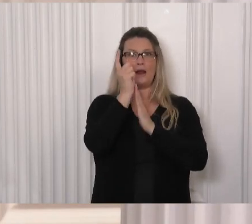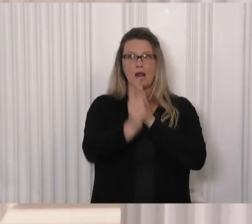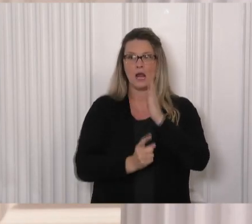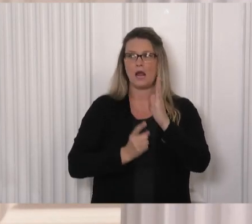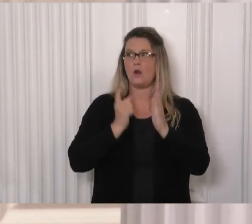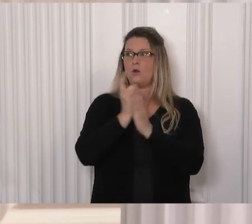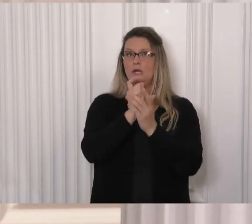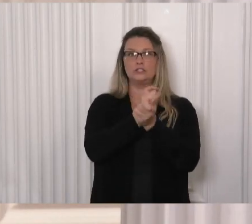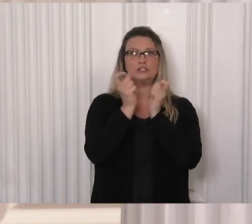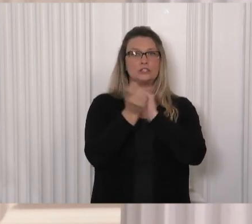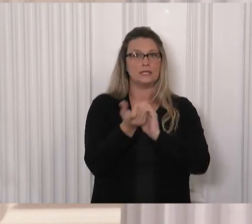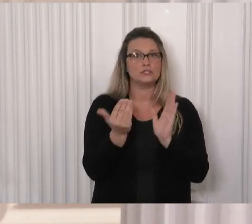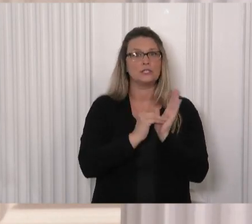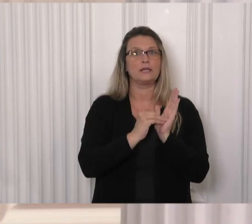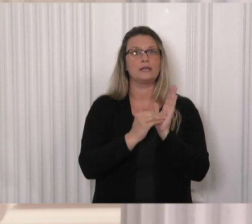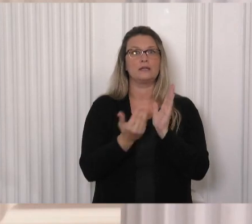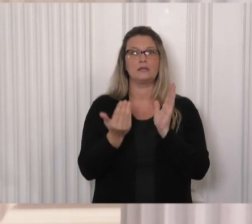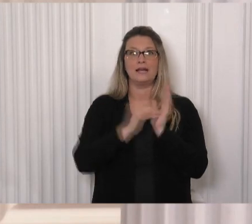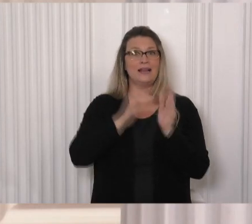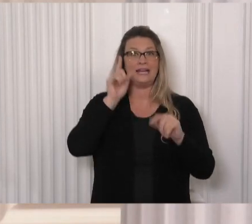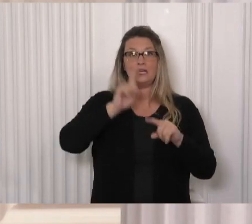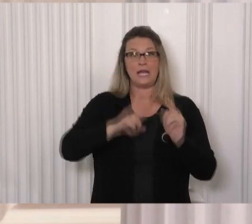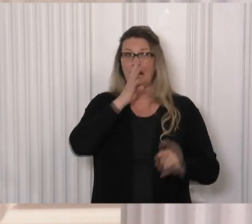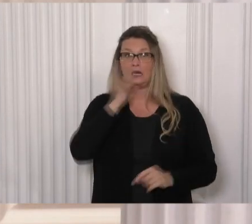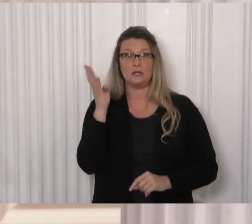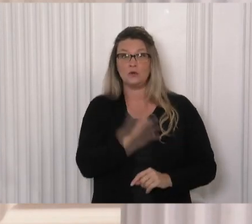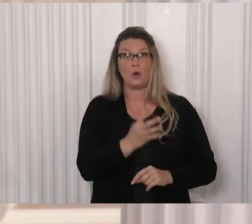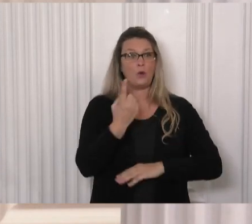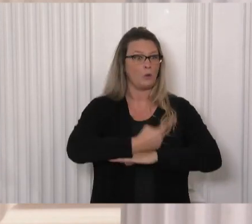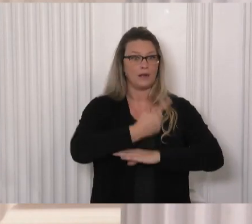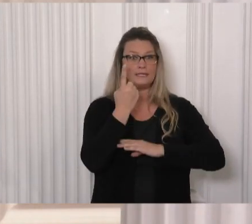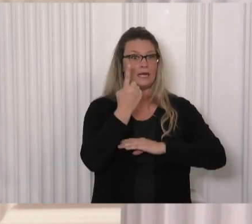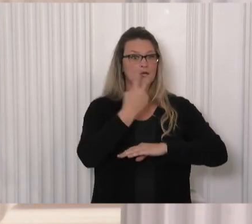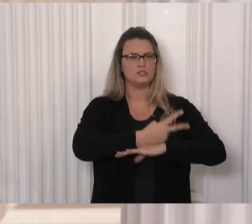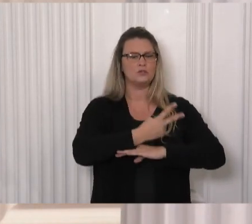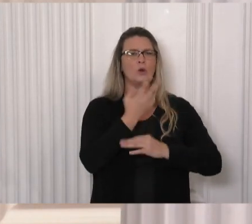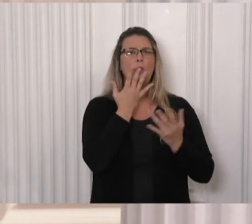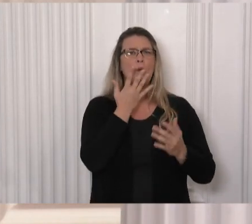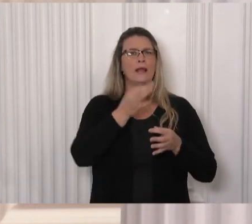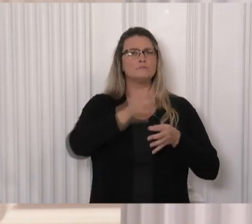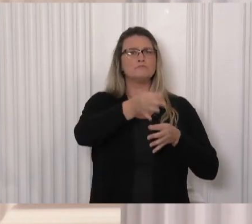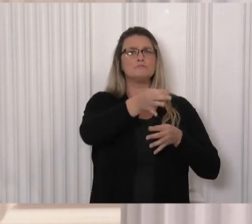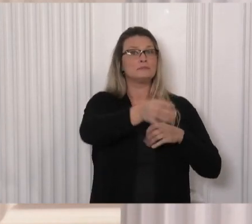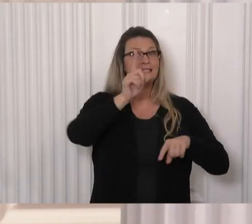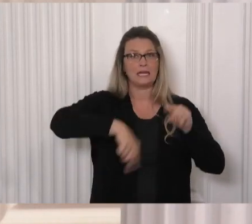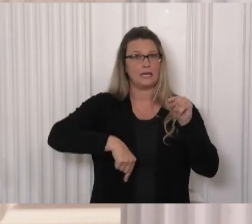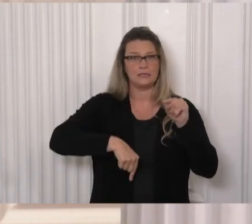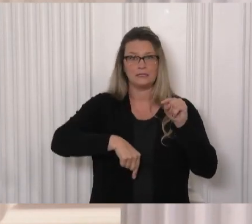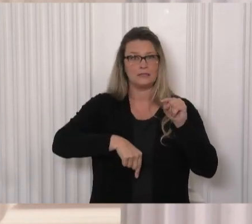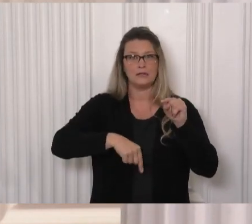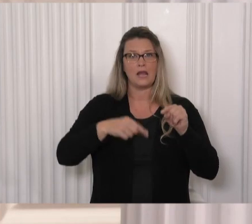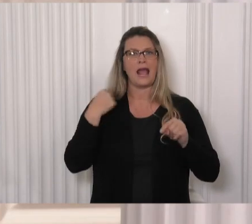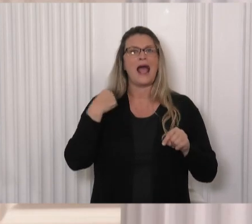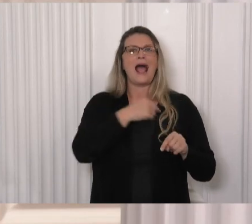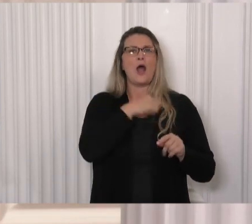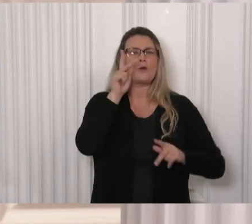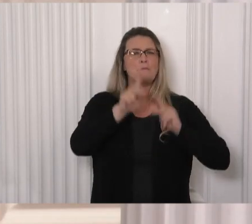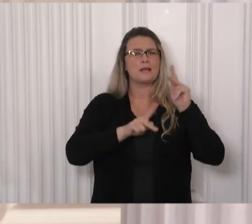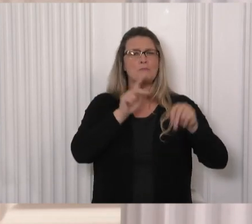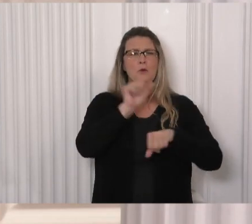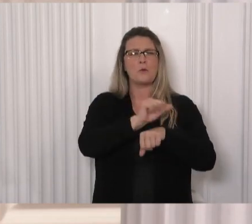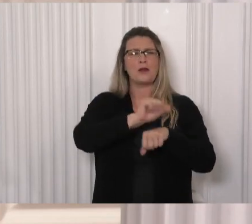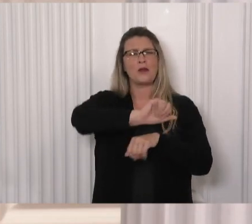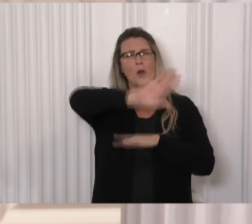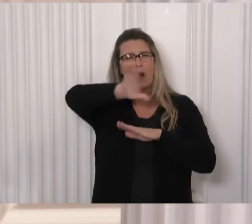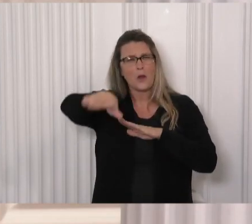for a couple of days or a day and then discuss more details at that time. Our people are working around the